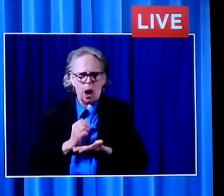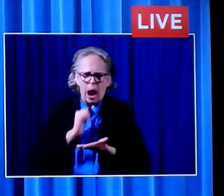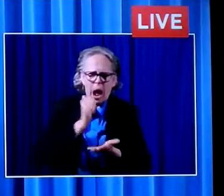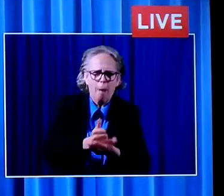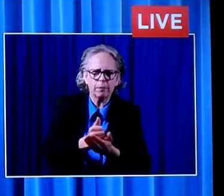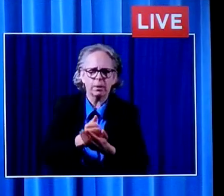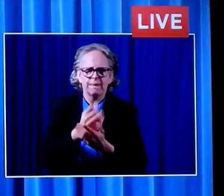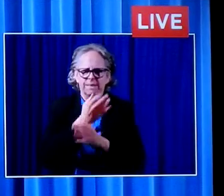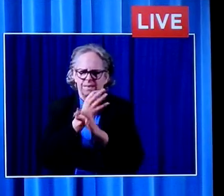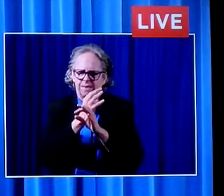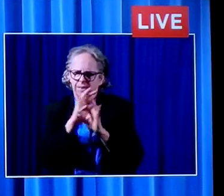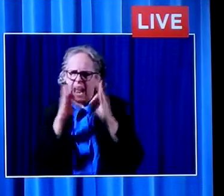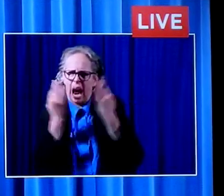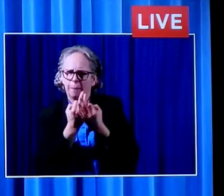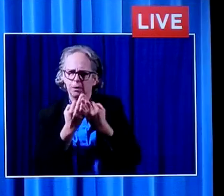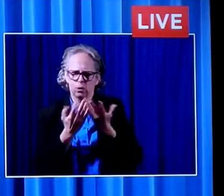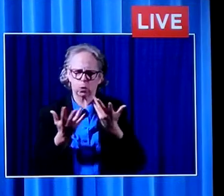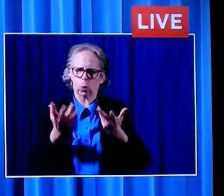healthy,